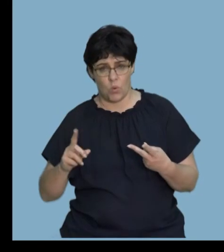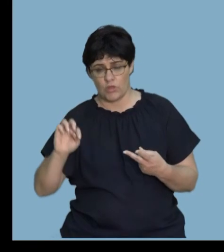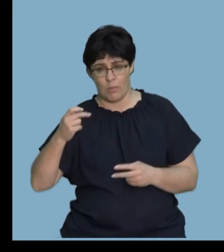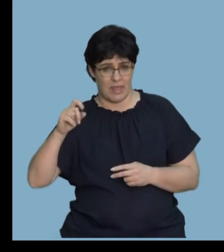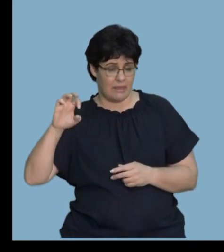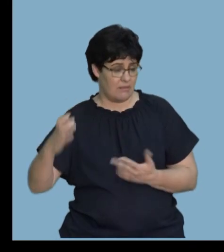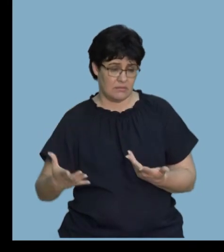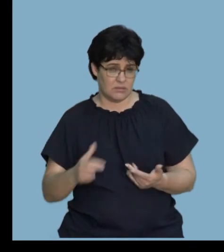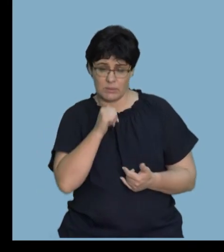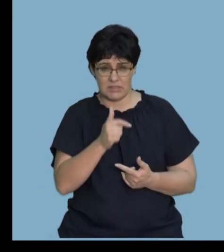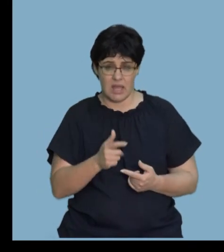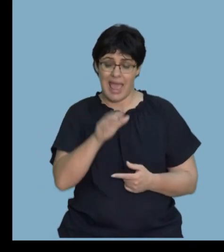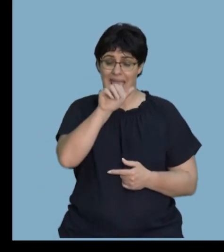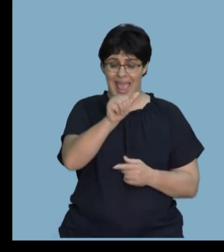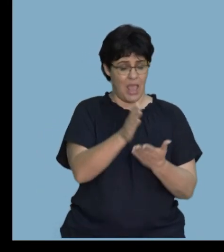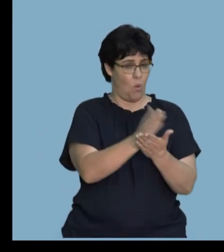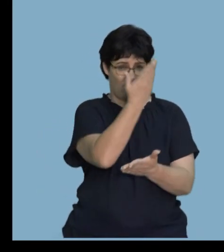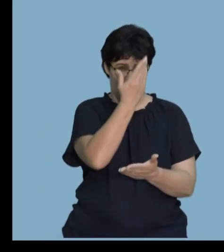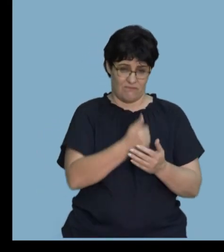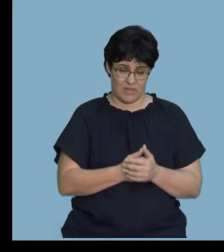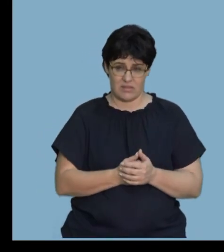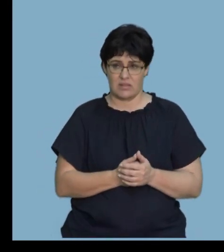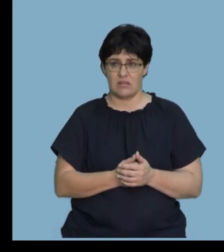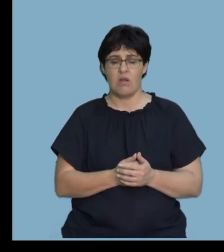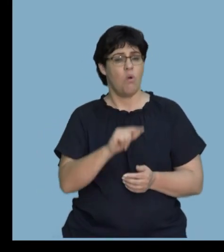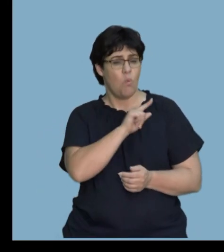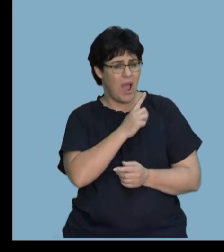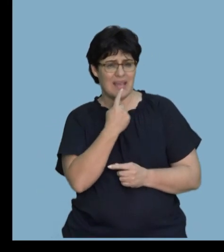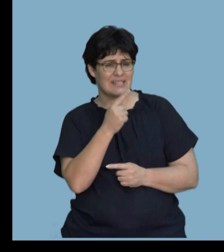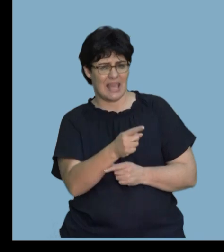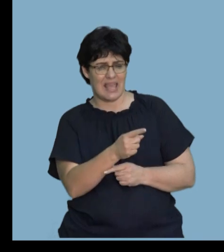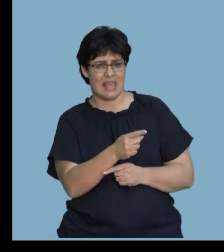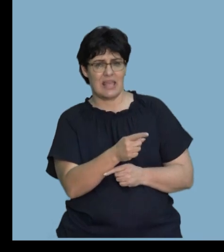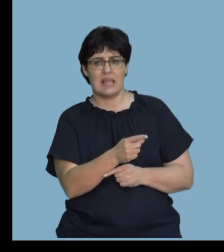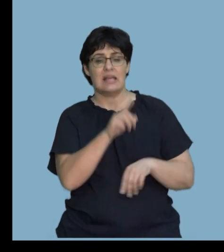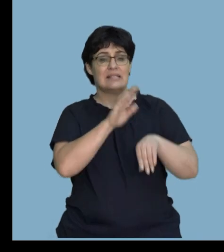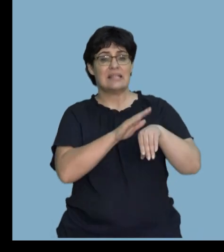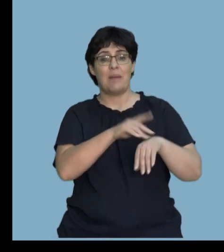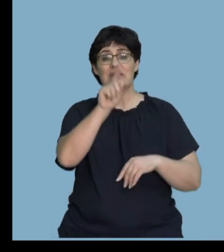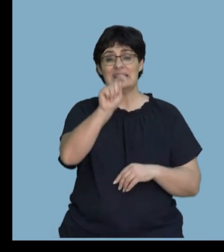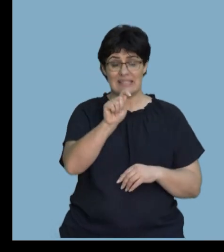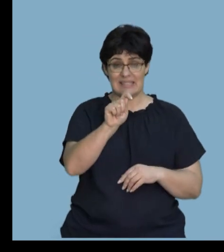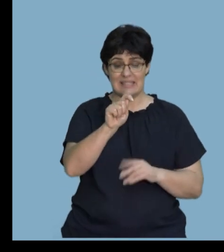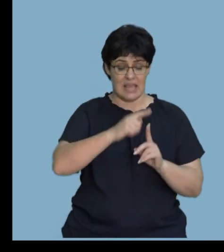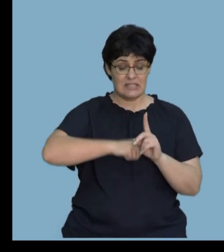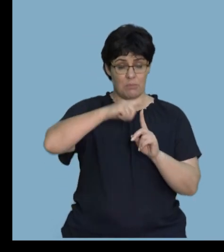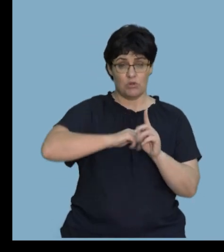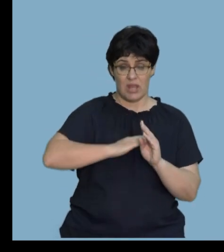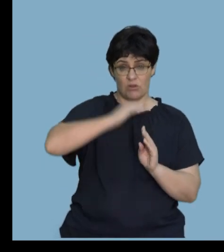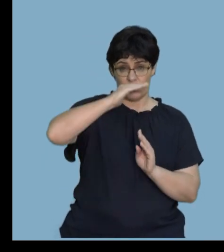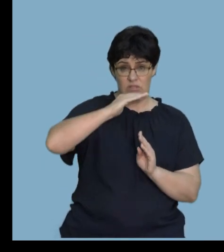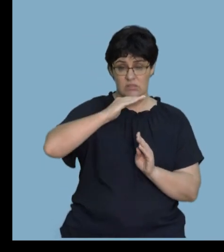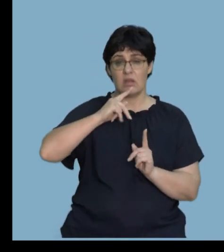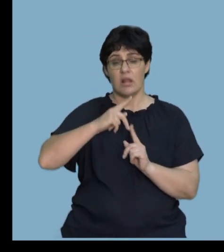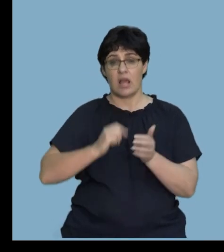So obviously A is out, okay? Because it says at time t, when we increase the temperature, the rate